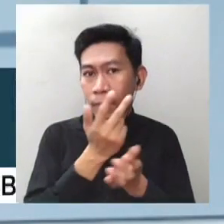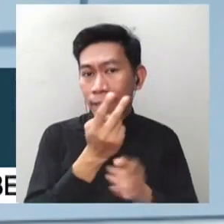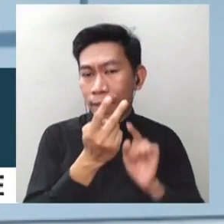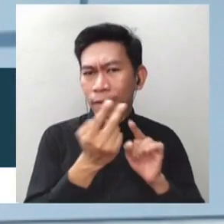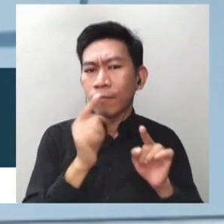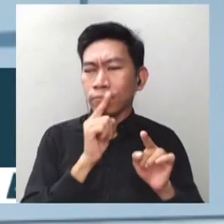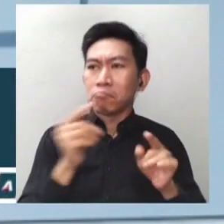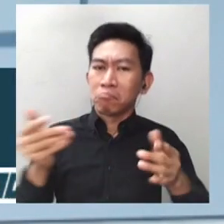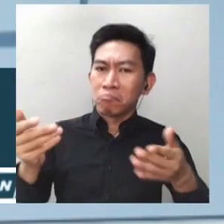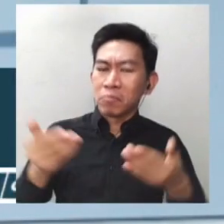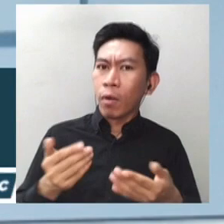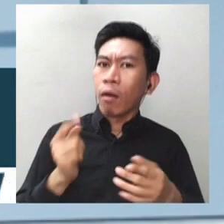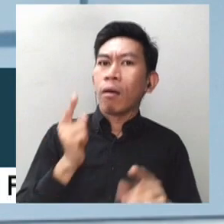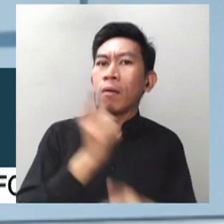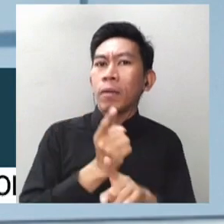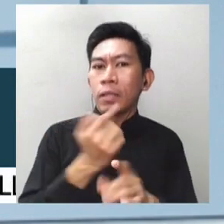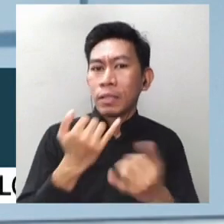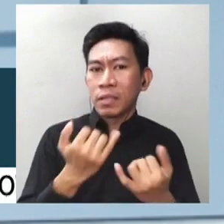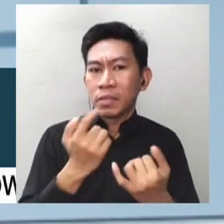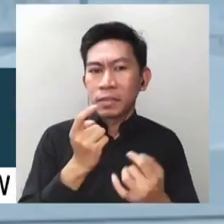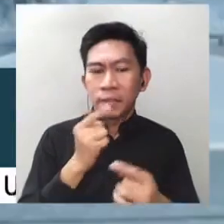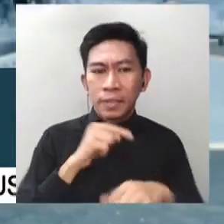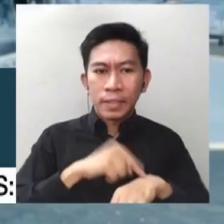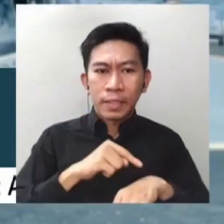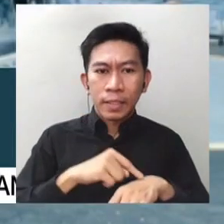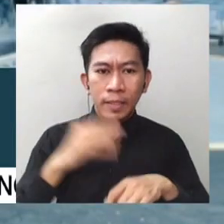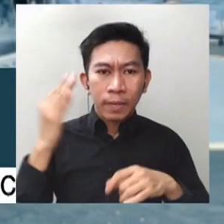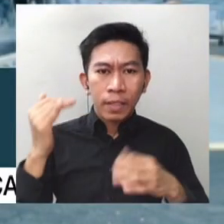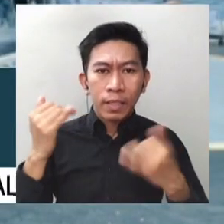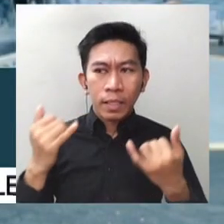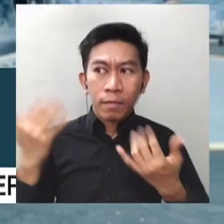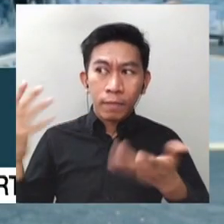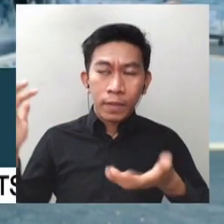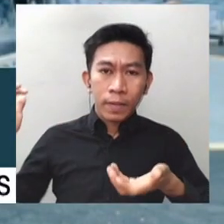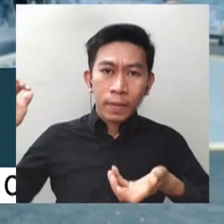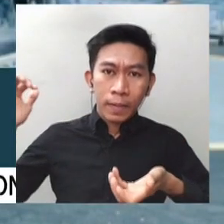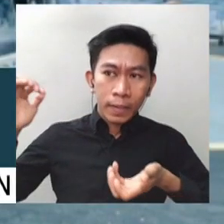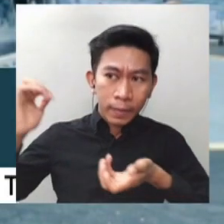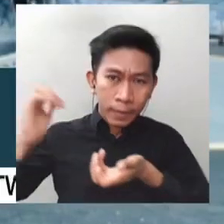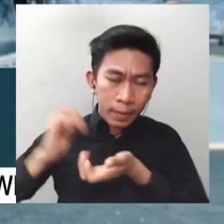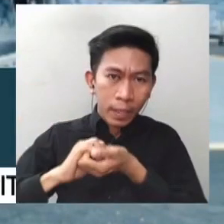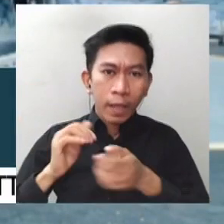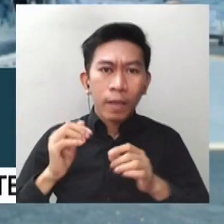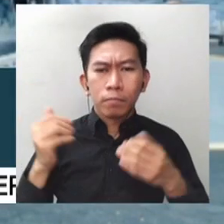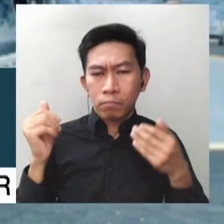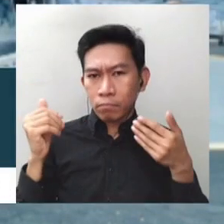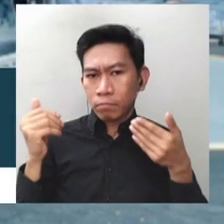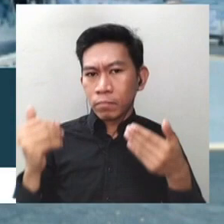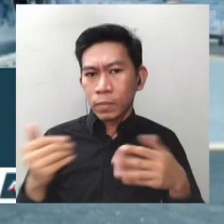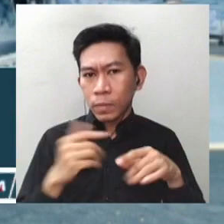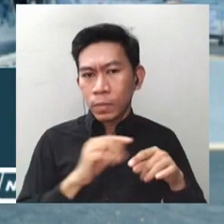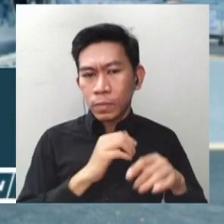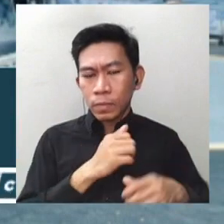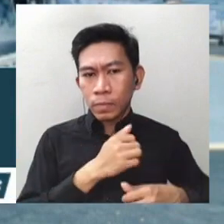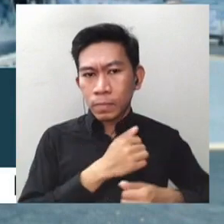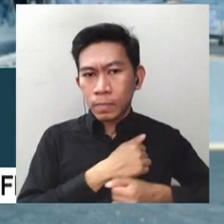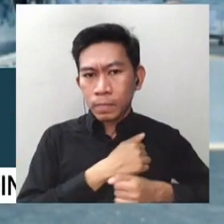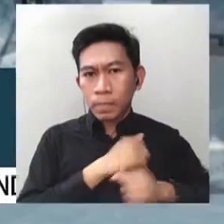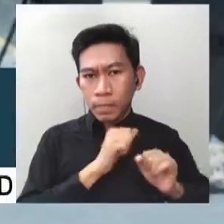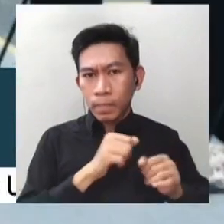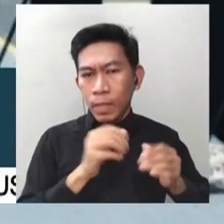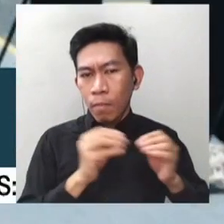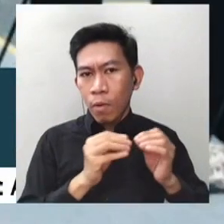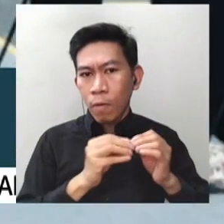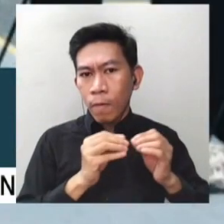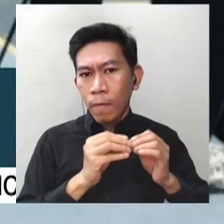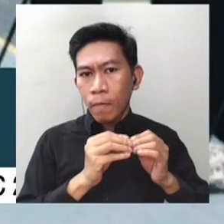sooner that the Philippines can complete its littoral defenses, the sooner the armed forces and its partners can pursue a more robust position